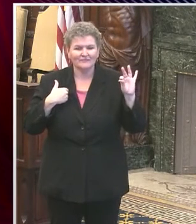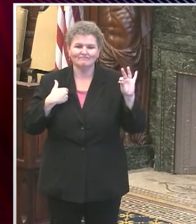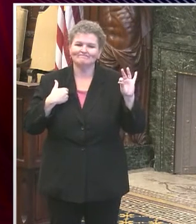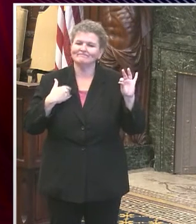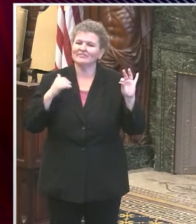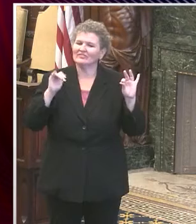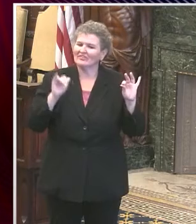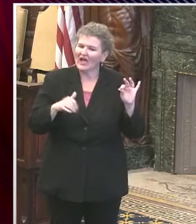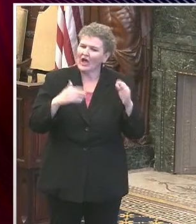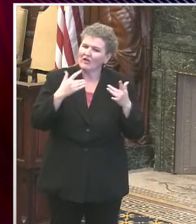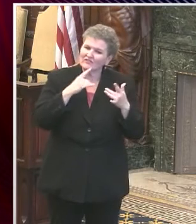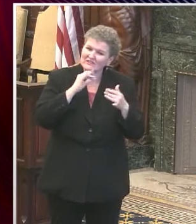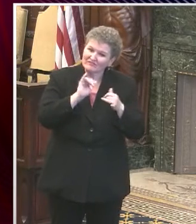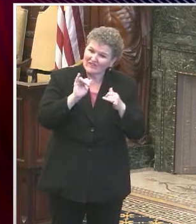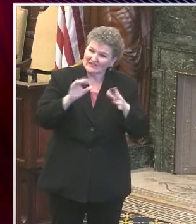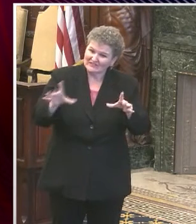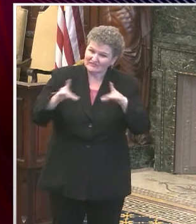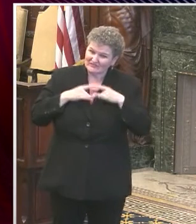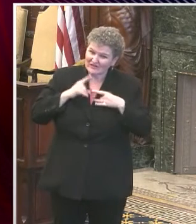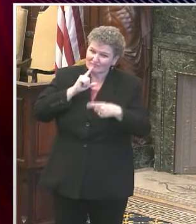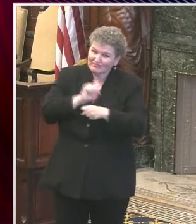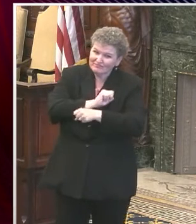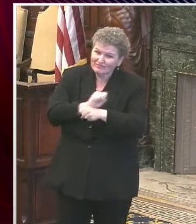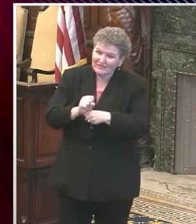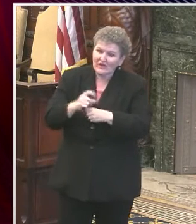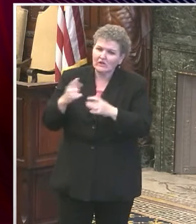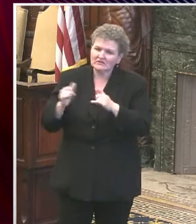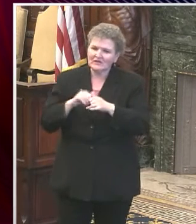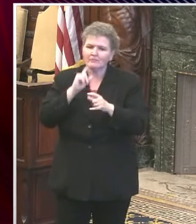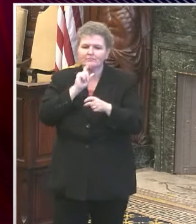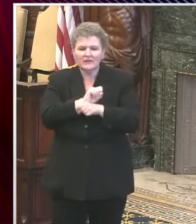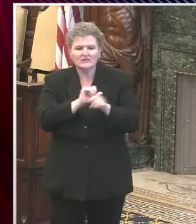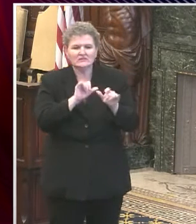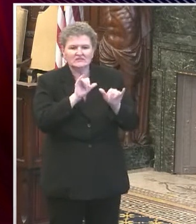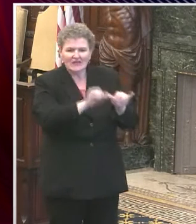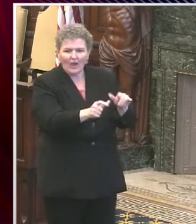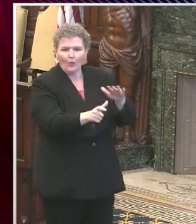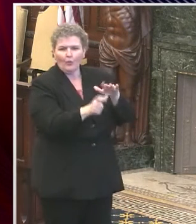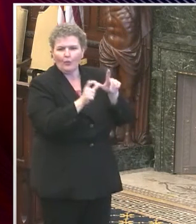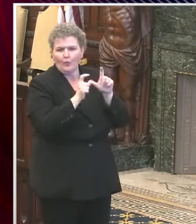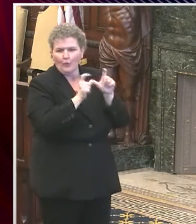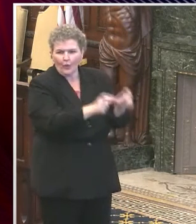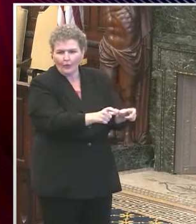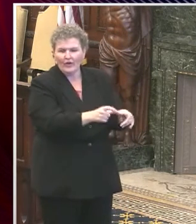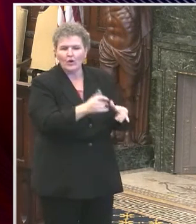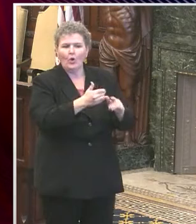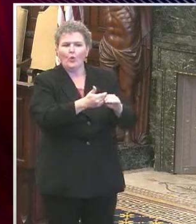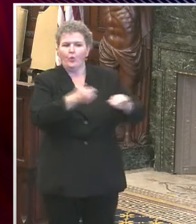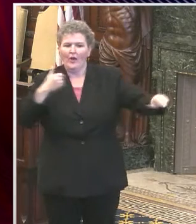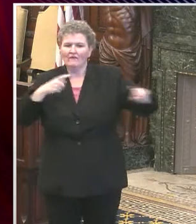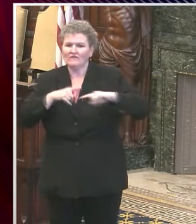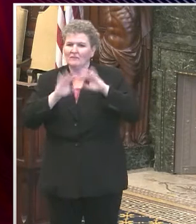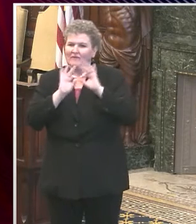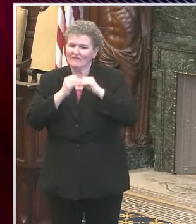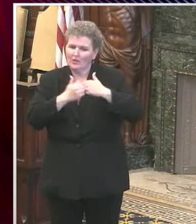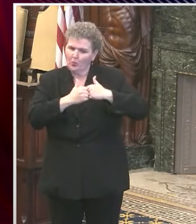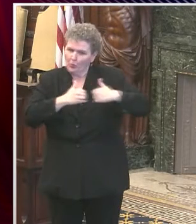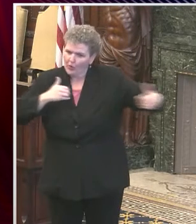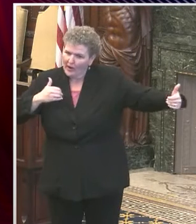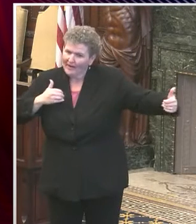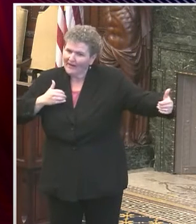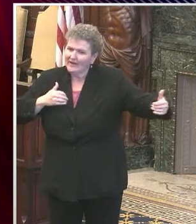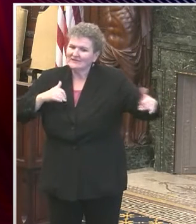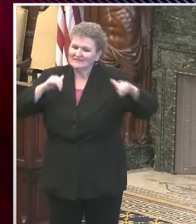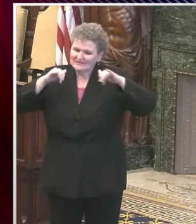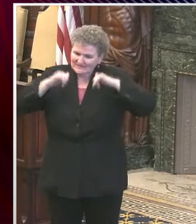infection, you go truly into isolation, away from household members so you don't spread it to the people that you are closest to and that you care about the most. And